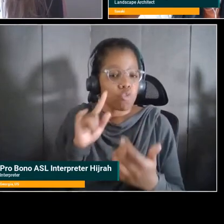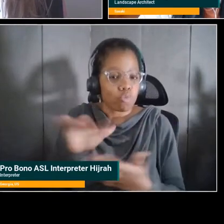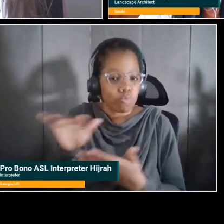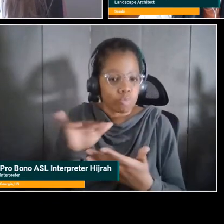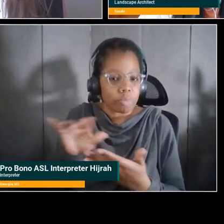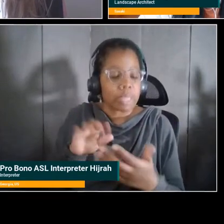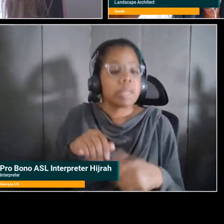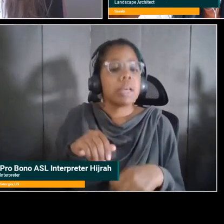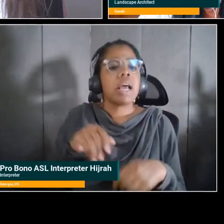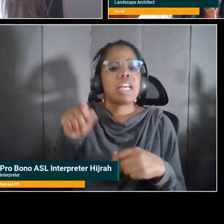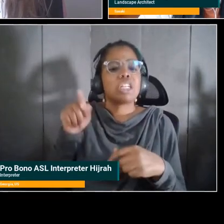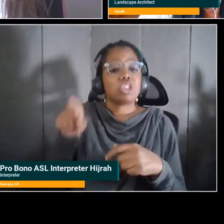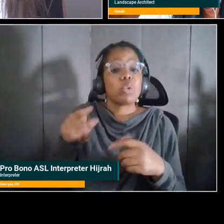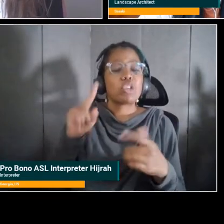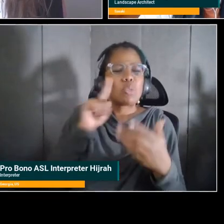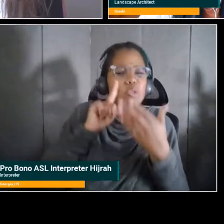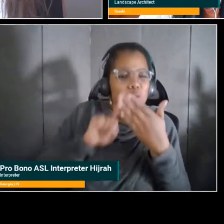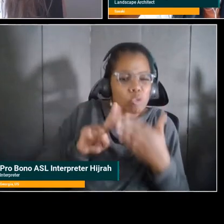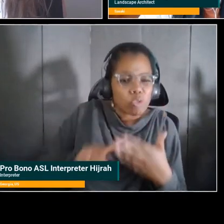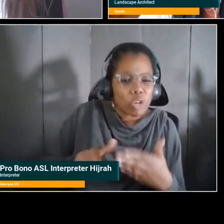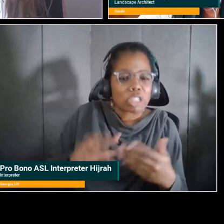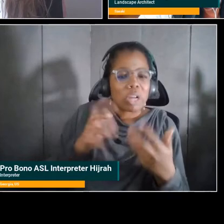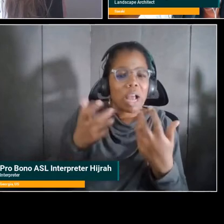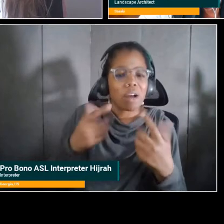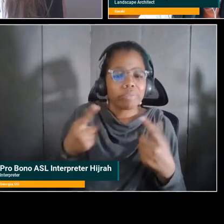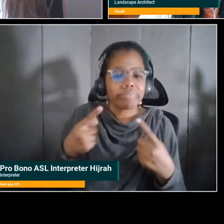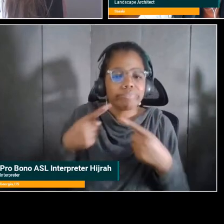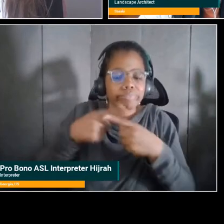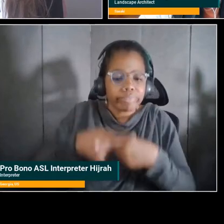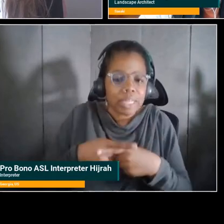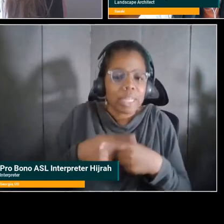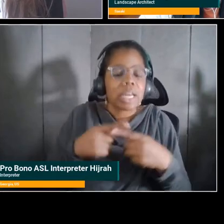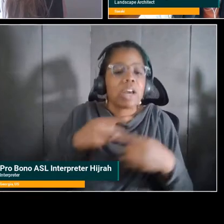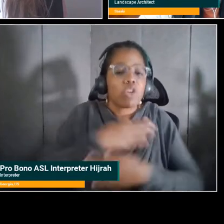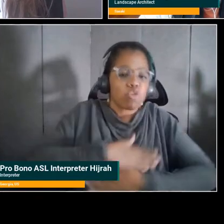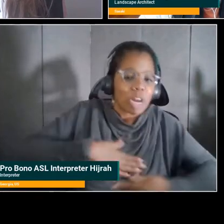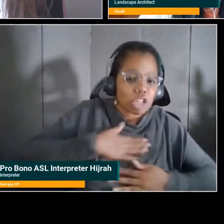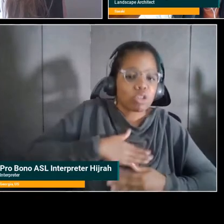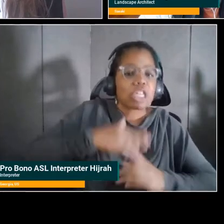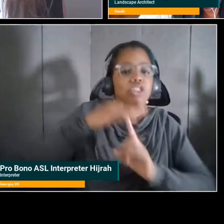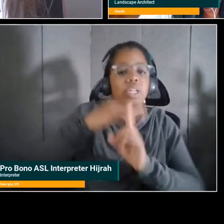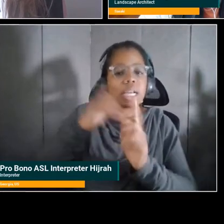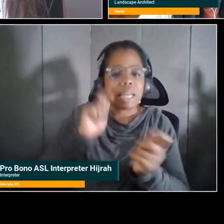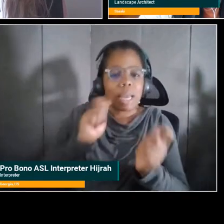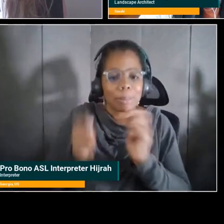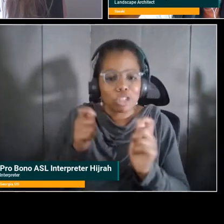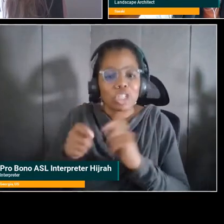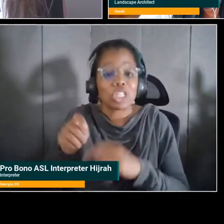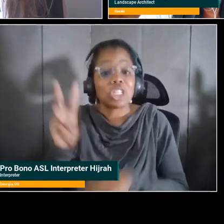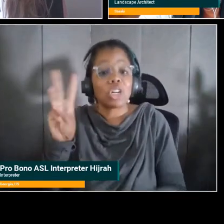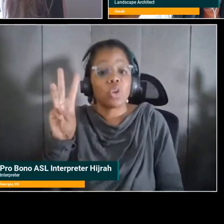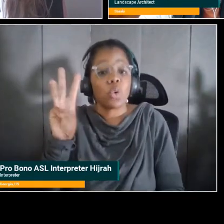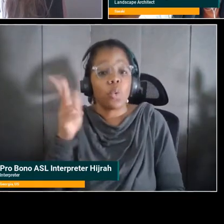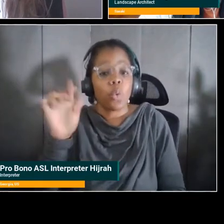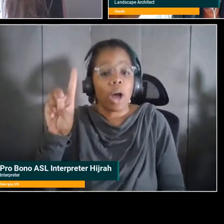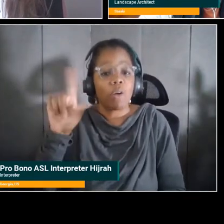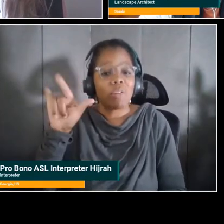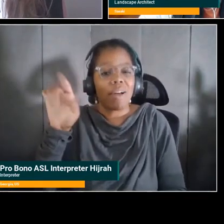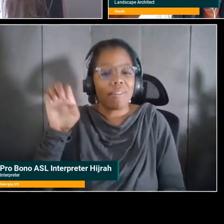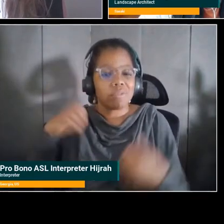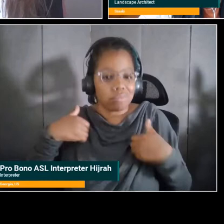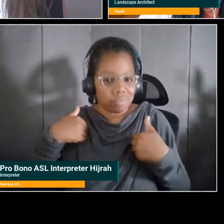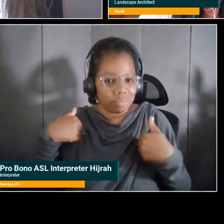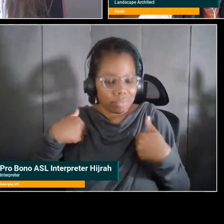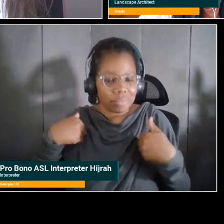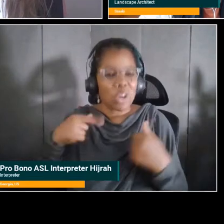interactions between recreation, climate change, and wildlife, and that's some of what we're gonna be hearing about today. She began